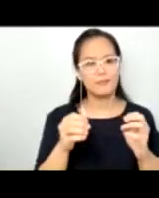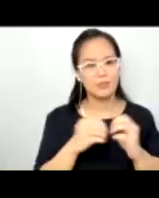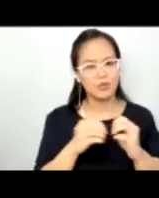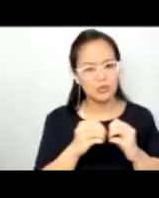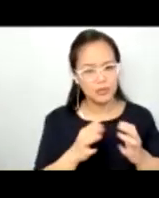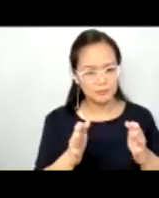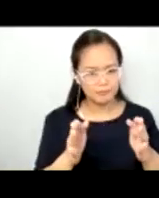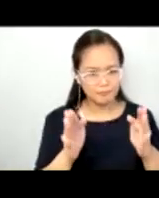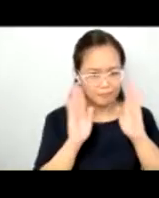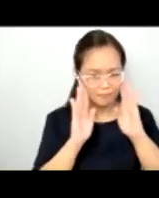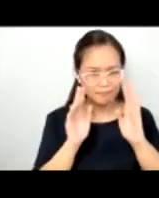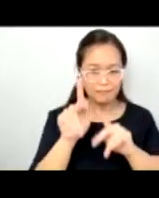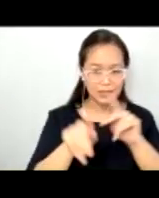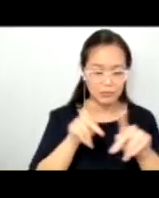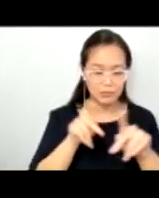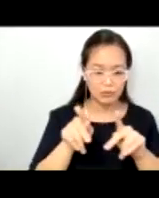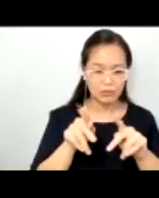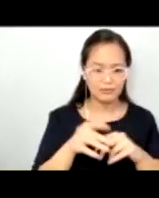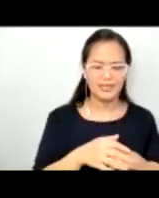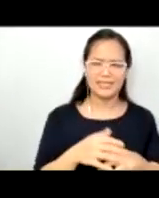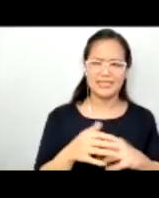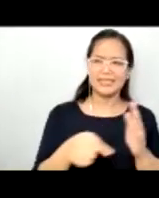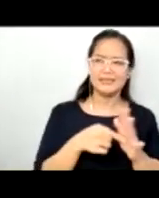But many times it's hard to listen. It's really